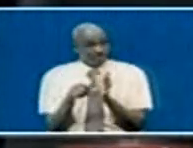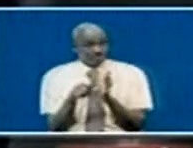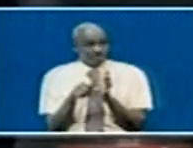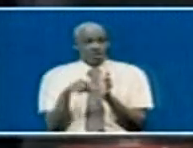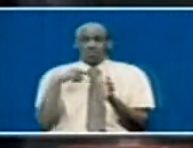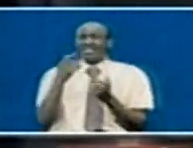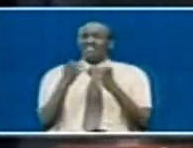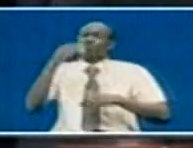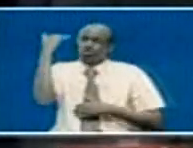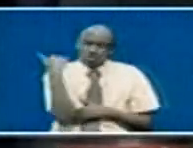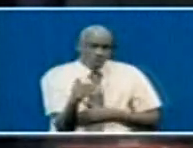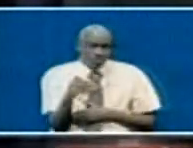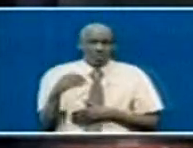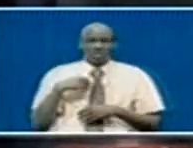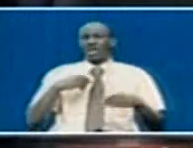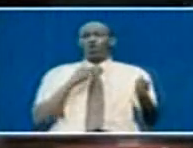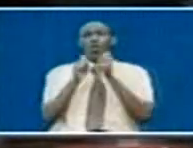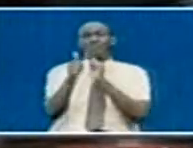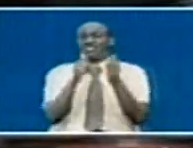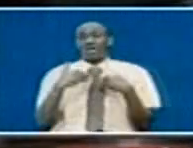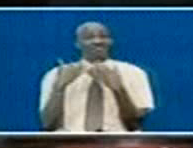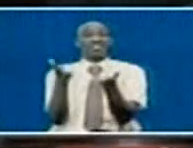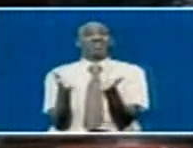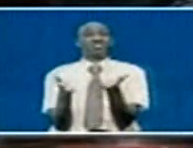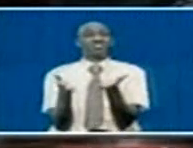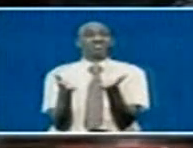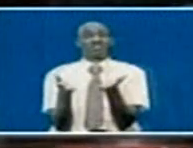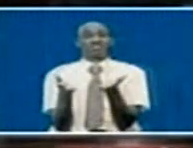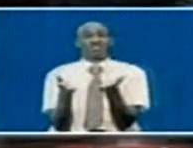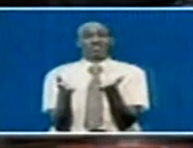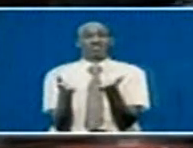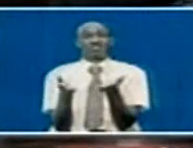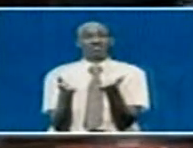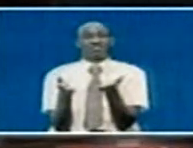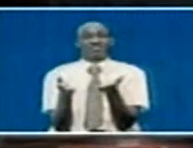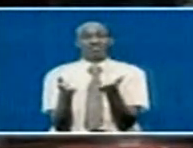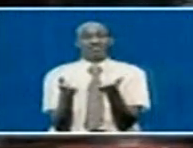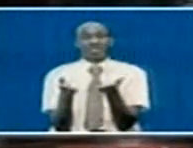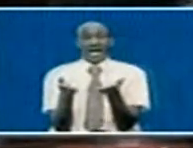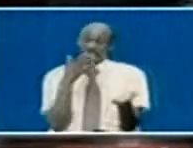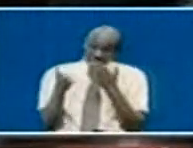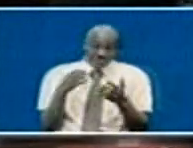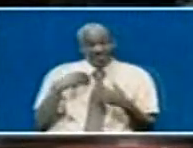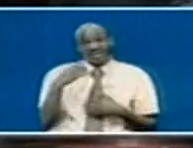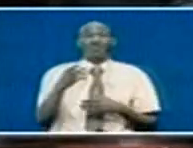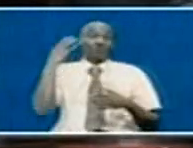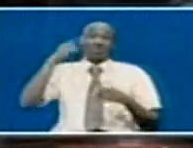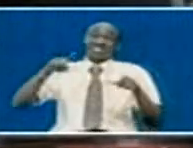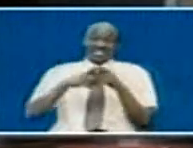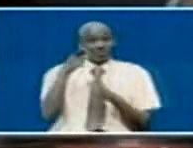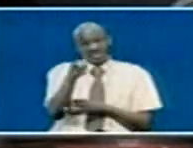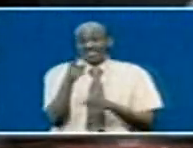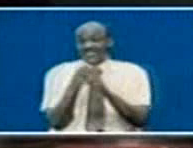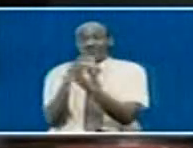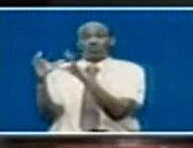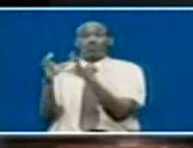to stop the competition that exists, perhaps existed amongst these